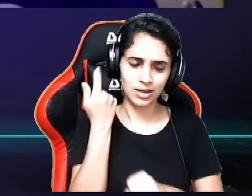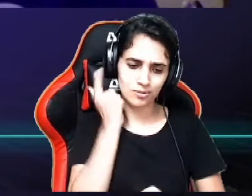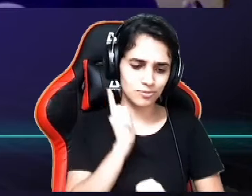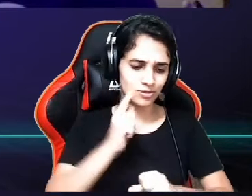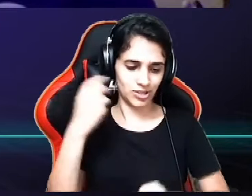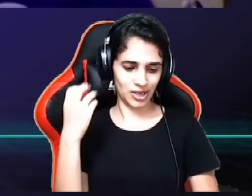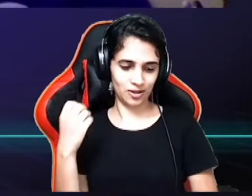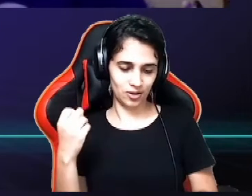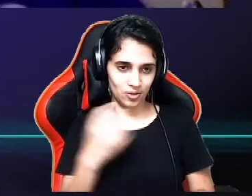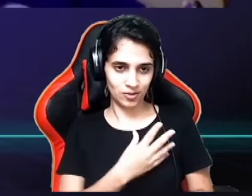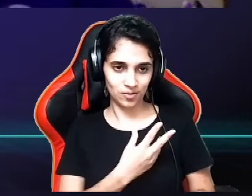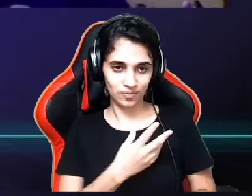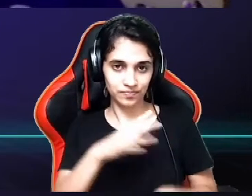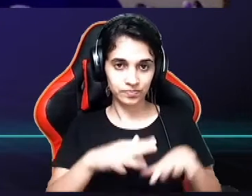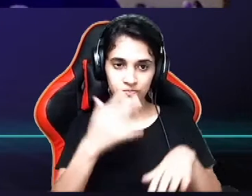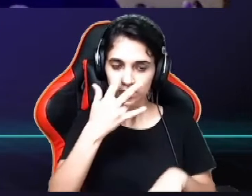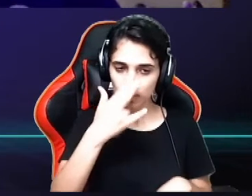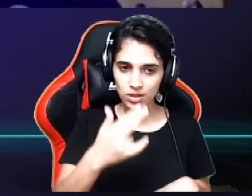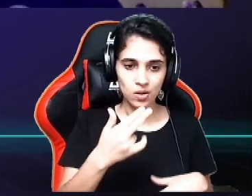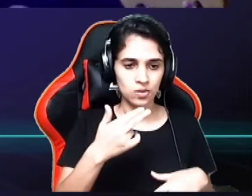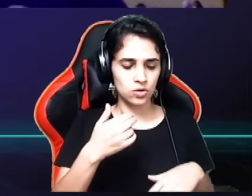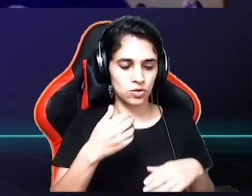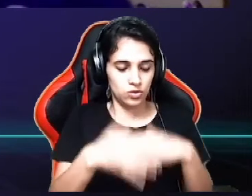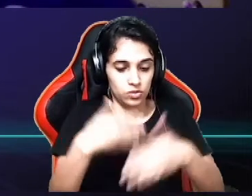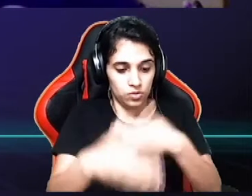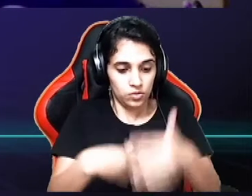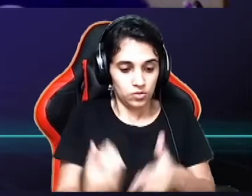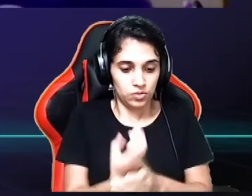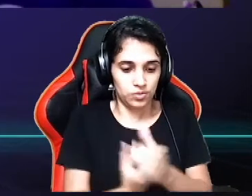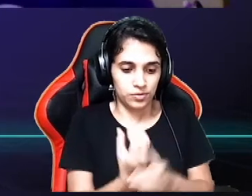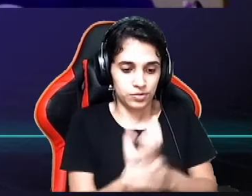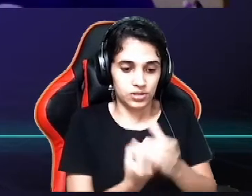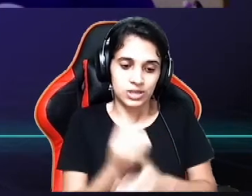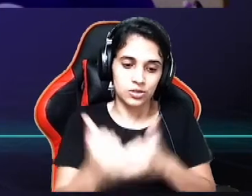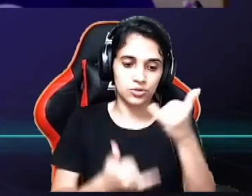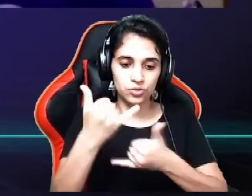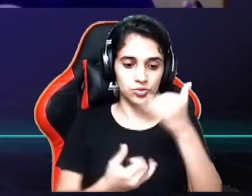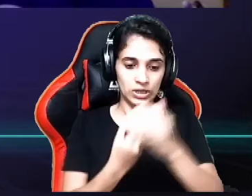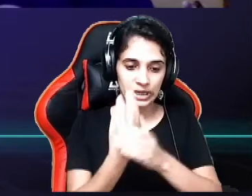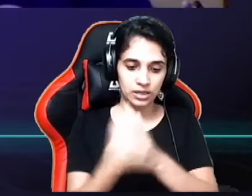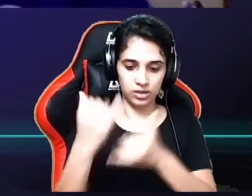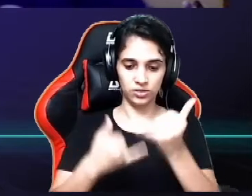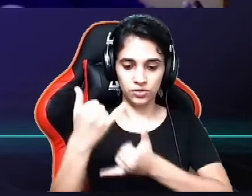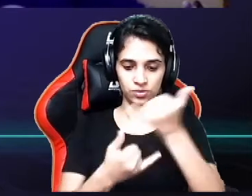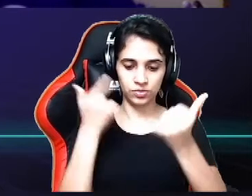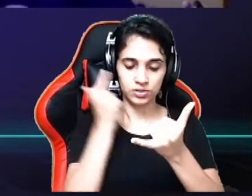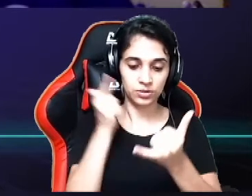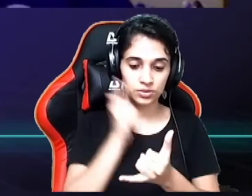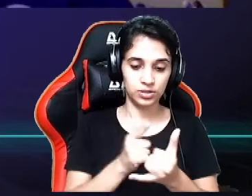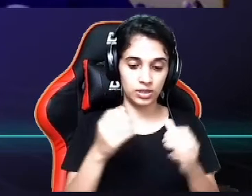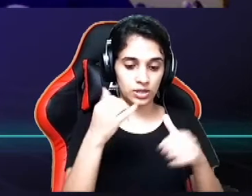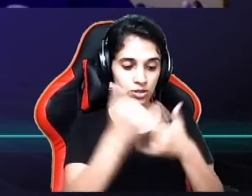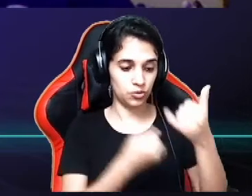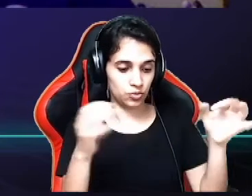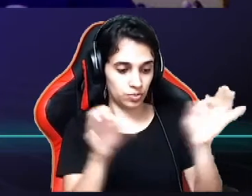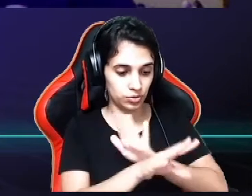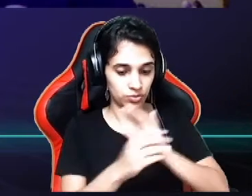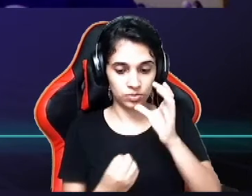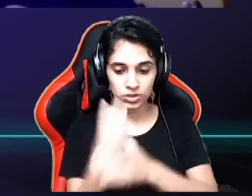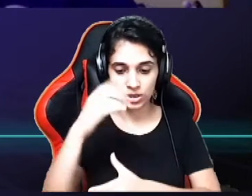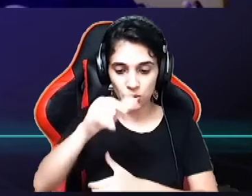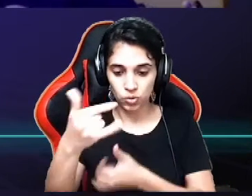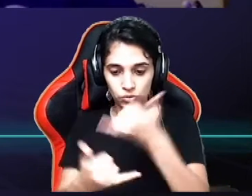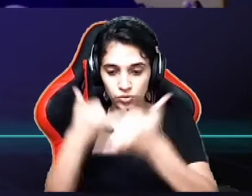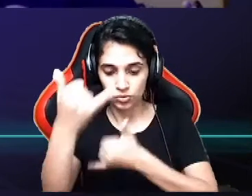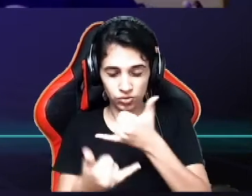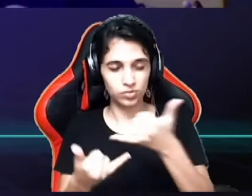step out of the usual. The gaming world sort of seems like a conveyor belt where you need to, have a good